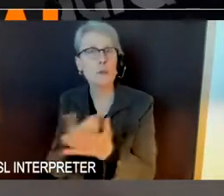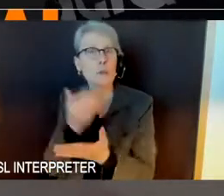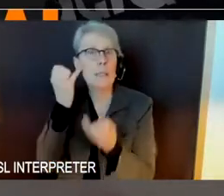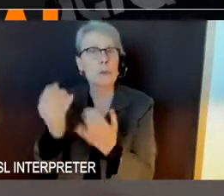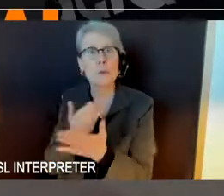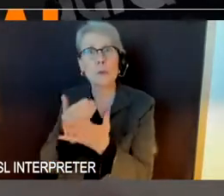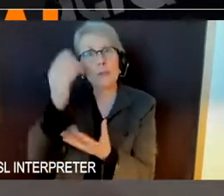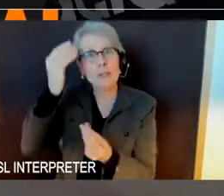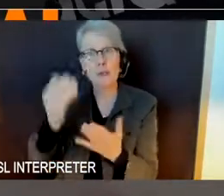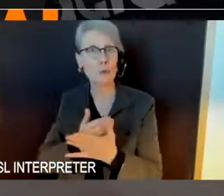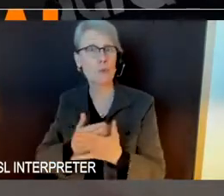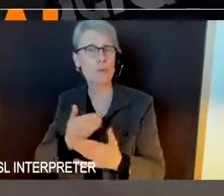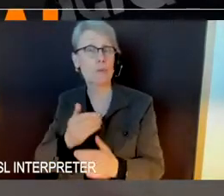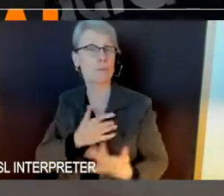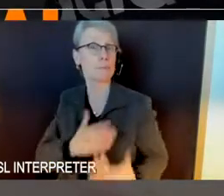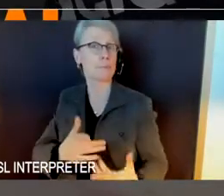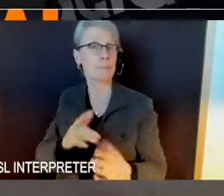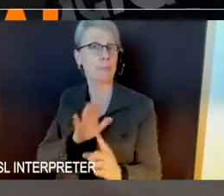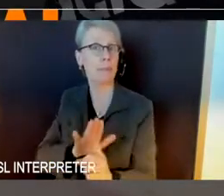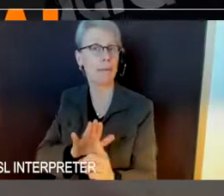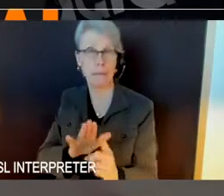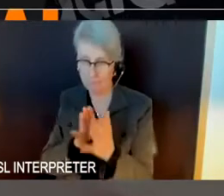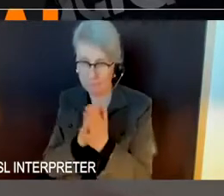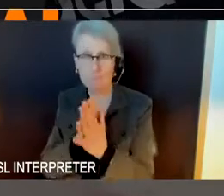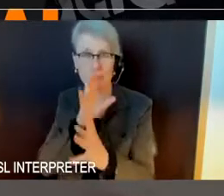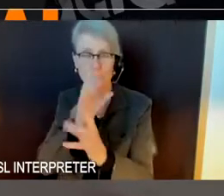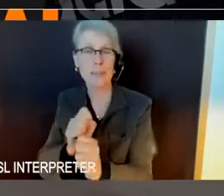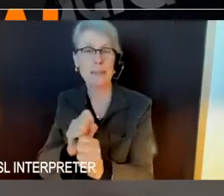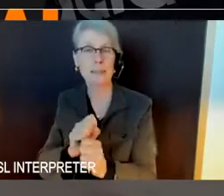most trustworthy source of new information and new behaviors.